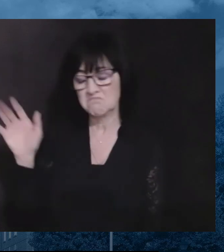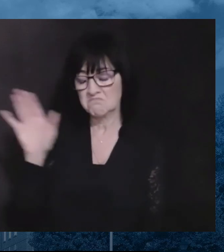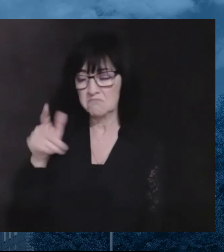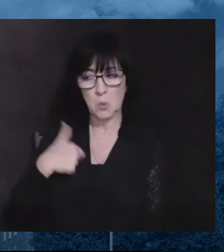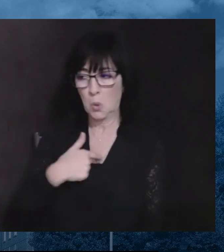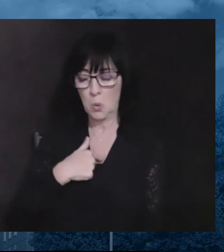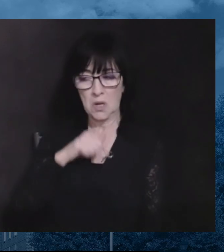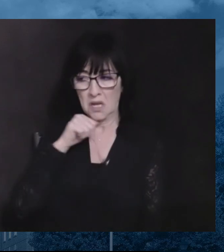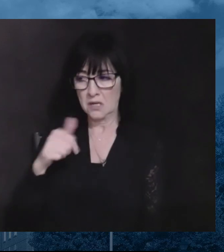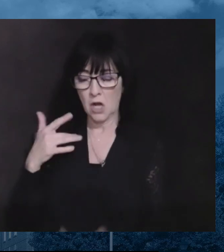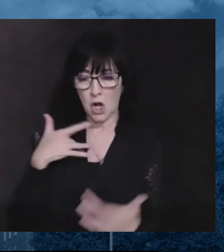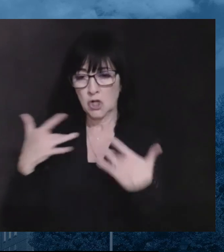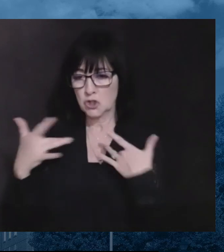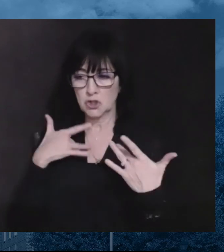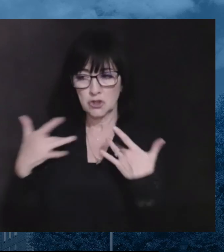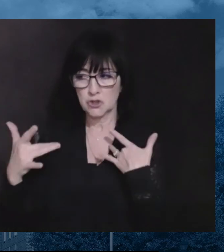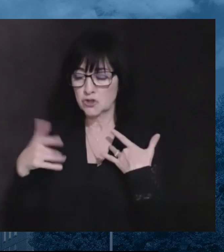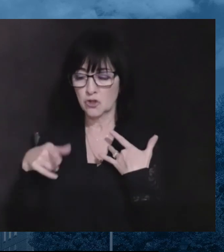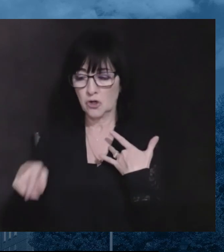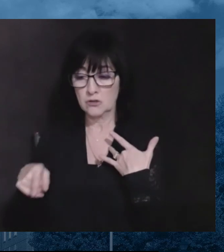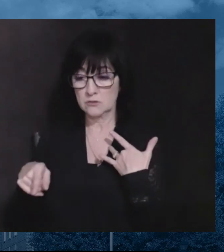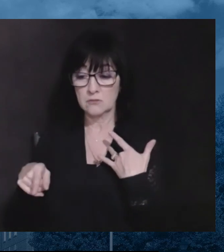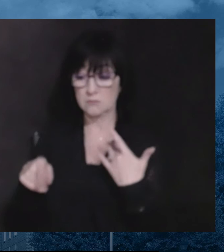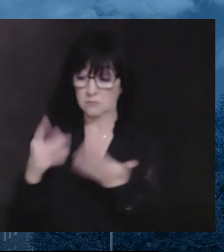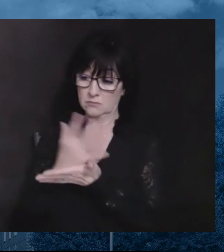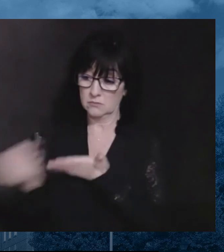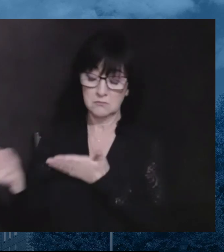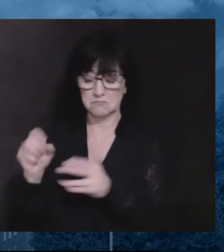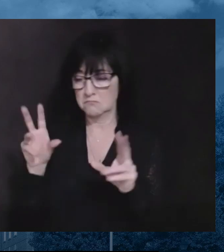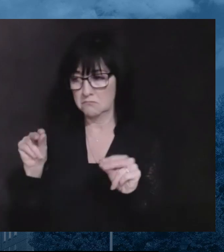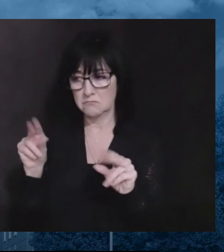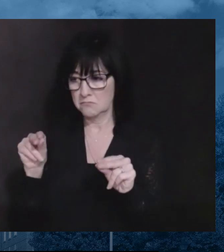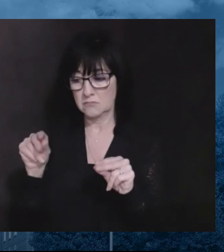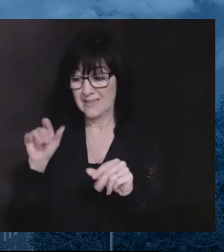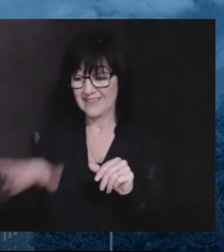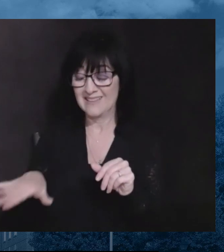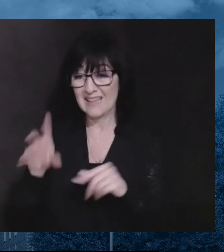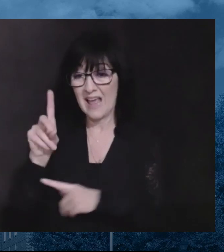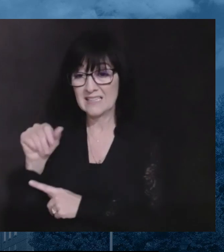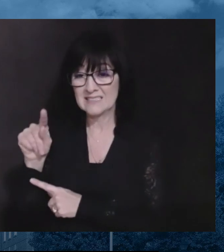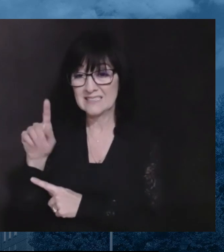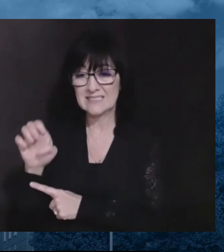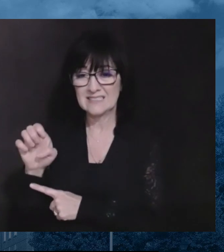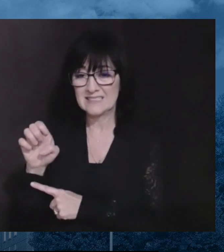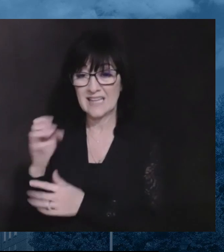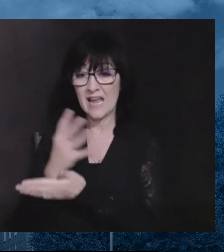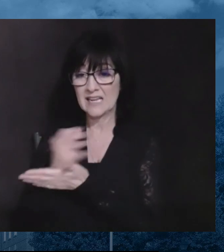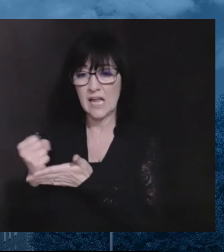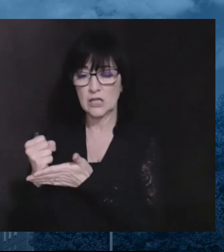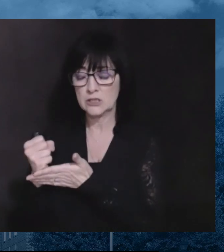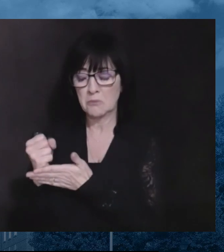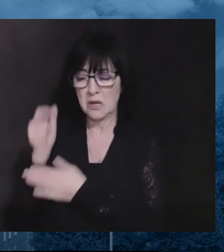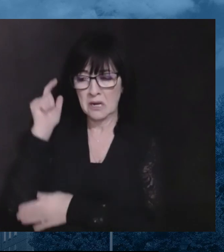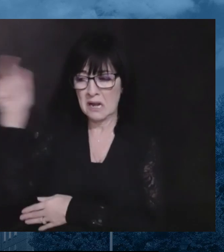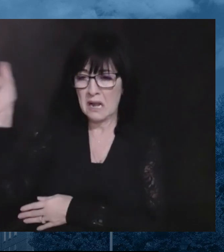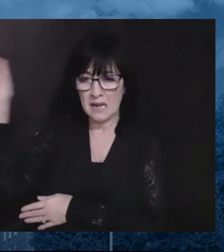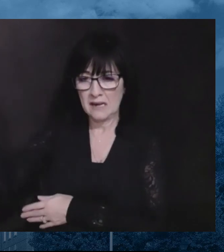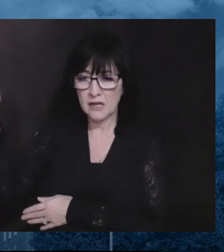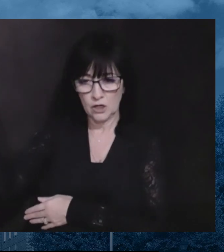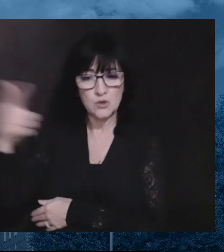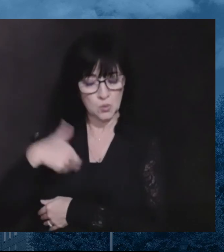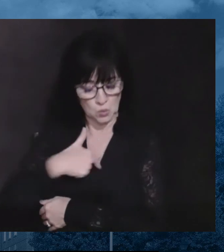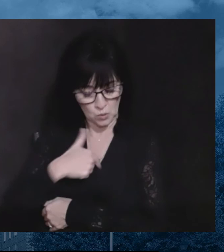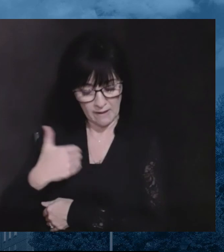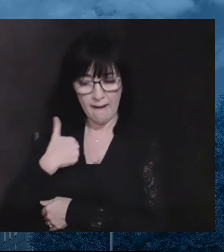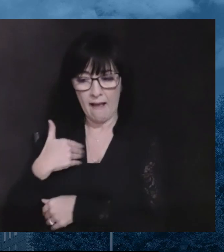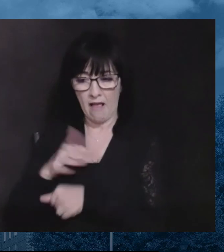not being used before the expiration date. It is, I mean, the expiration date is lengthy enough. We have adequate freezer